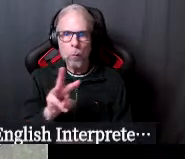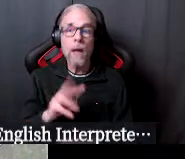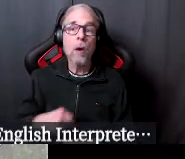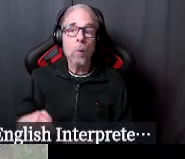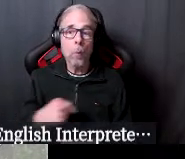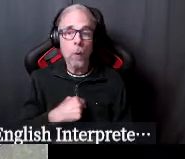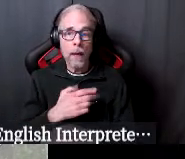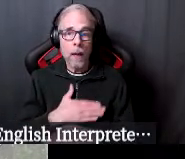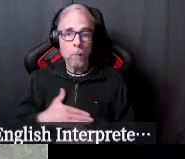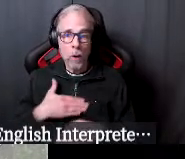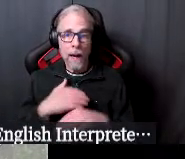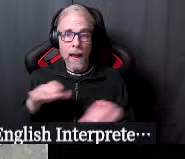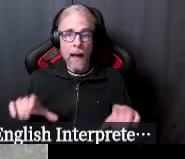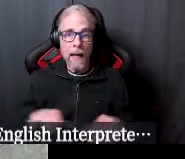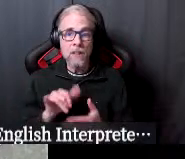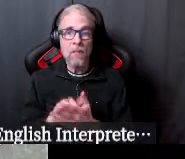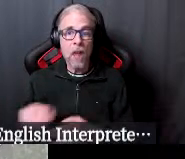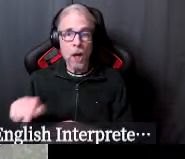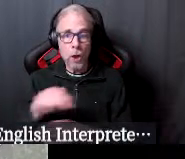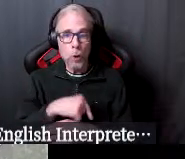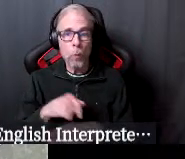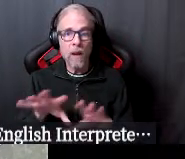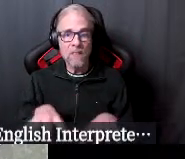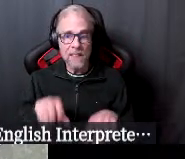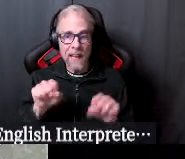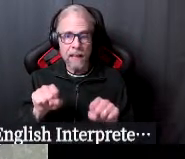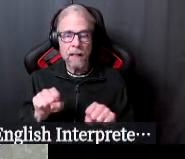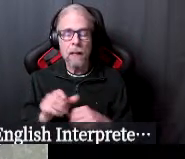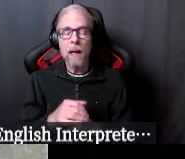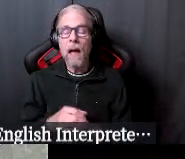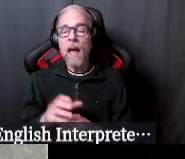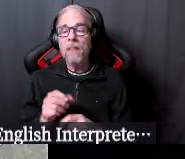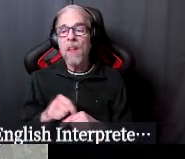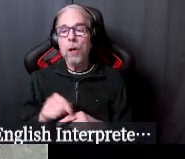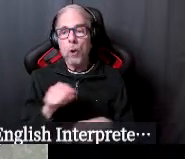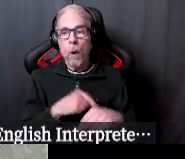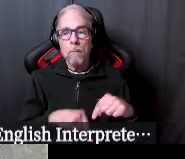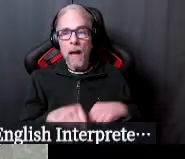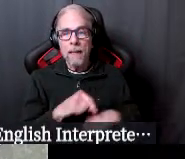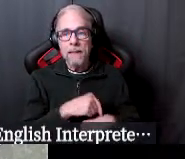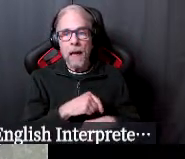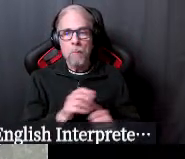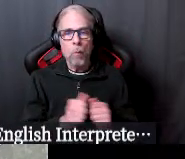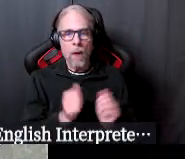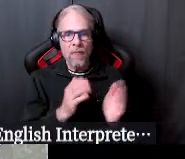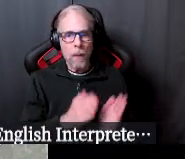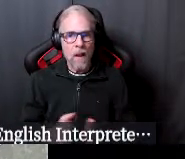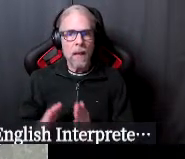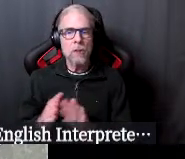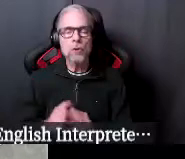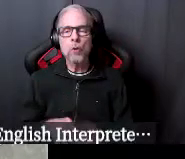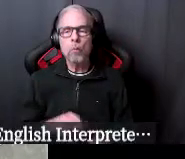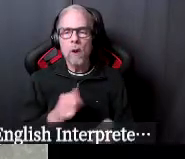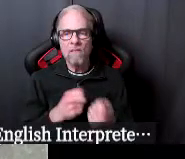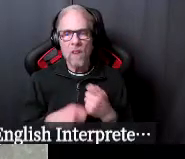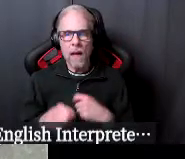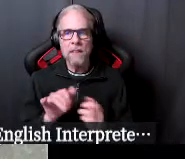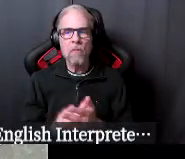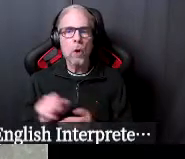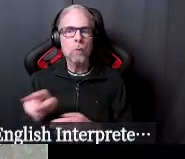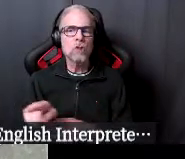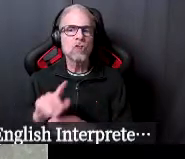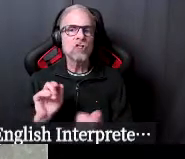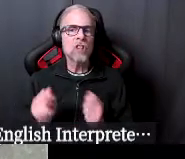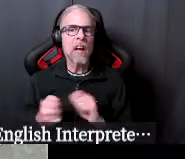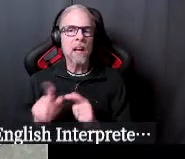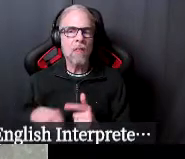the actions that you have taken and going back a bit on the plans to revise those changes at